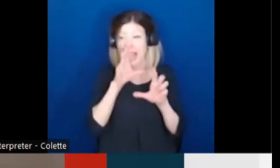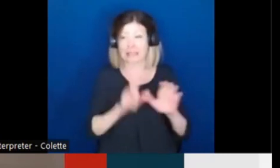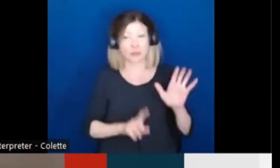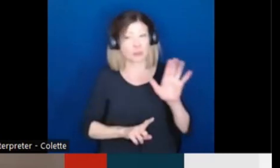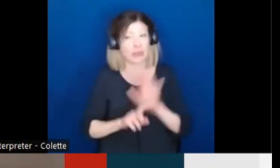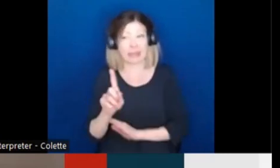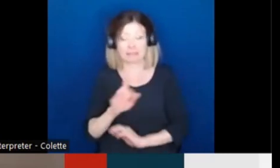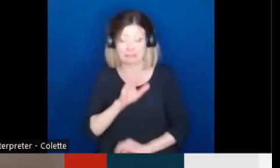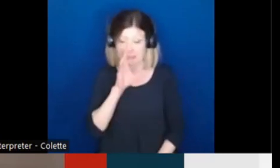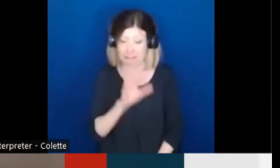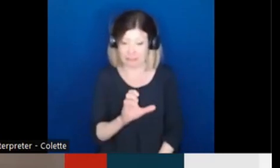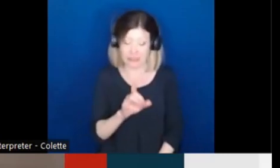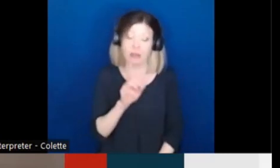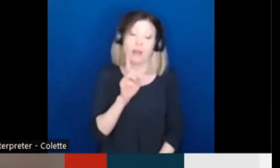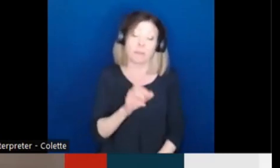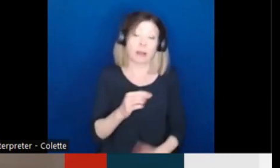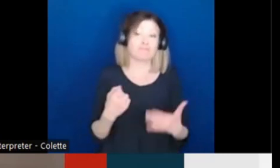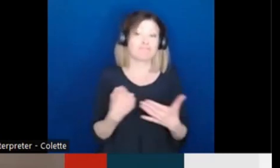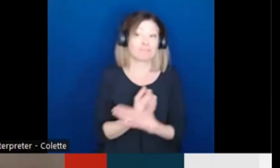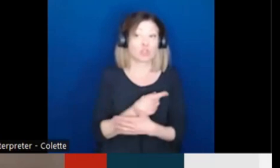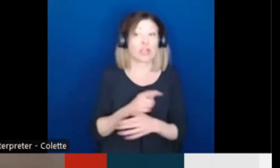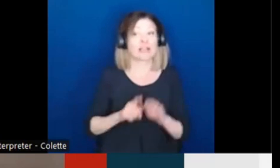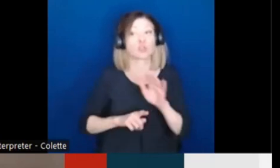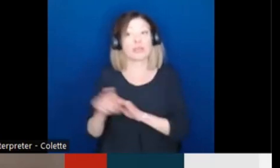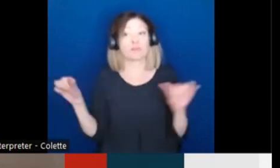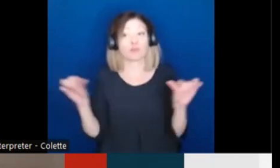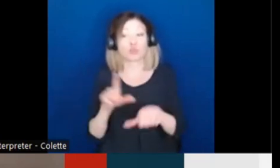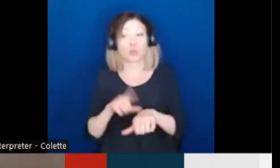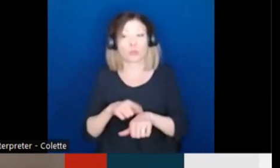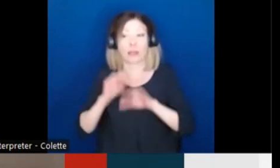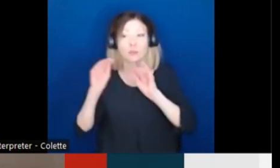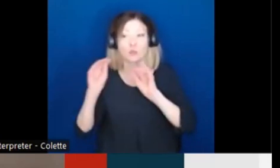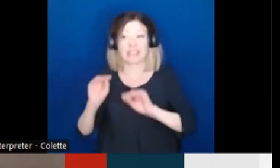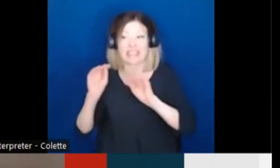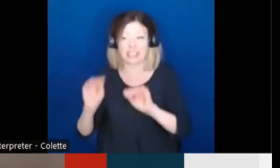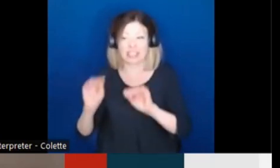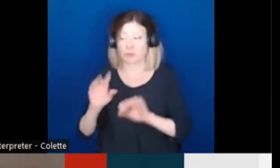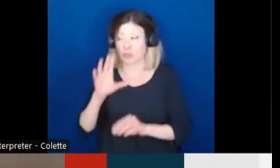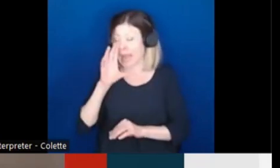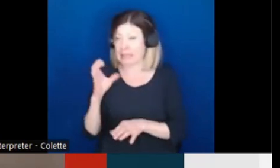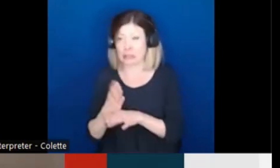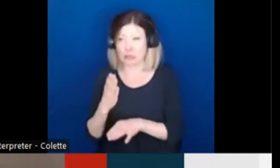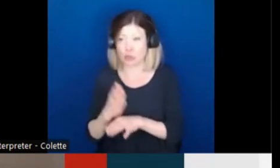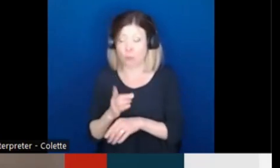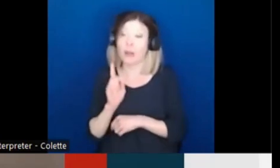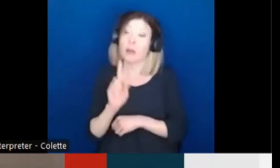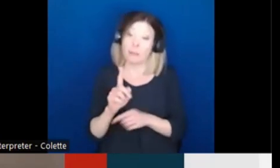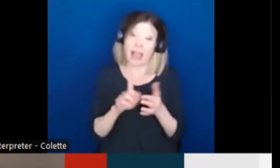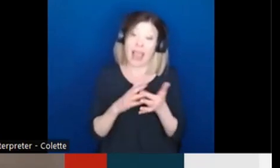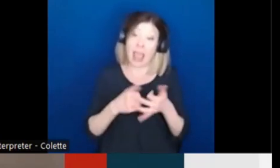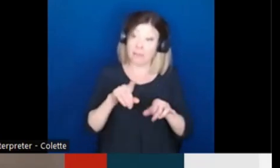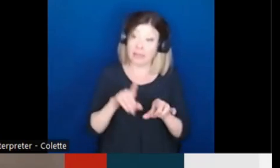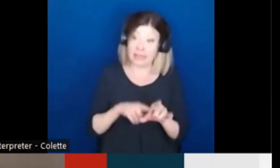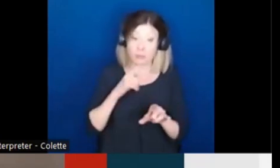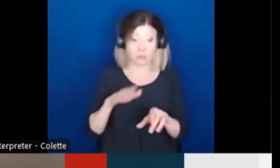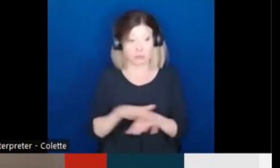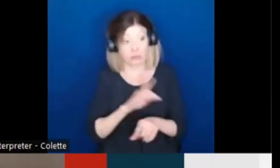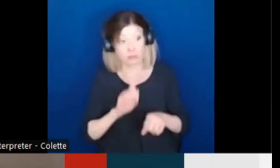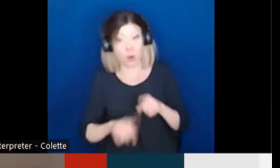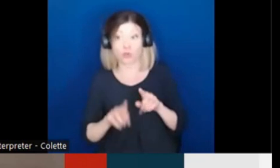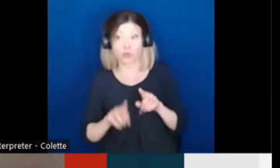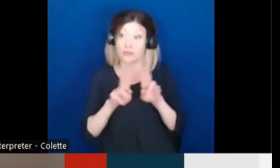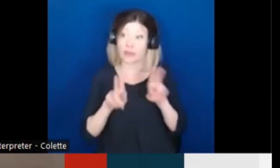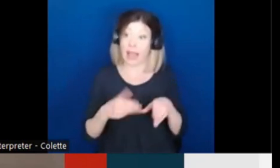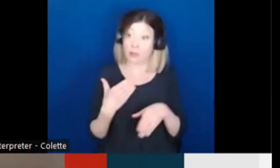She had to go for a while to work as a teacher, but she really hated it. So she'd do a lot of the job. She'd bake the bread and so on. And apparently she taught